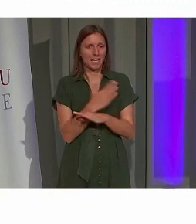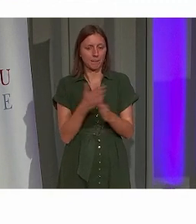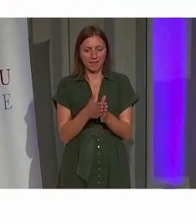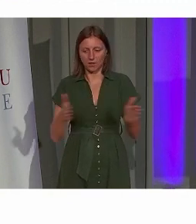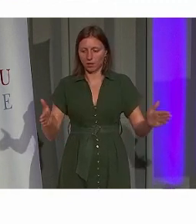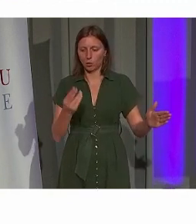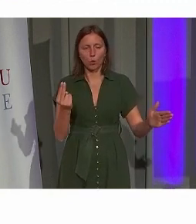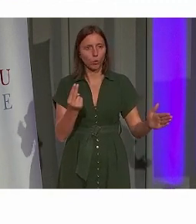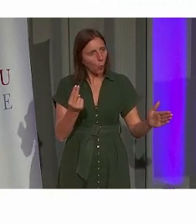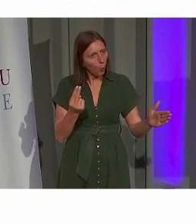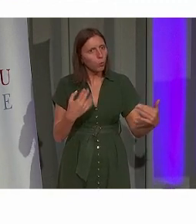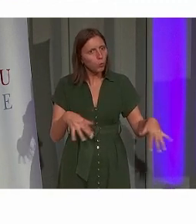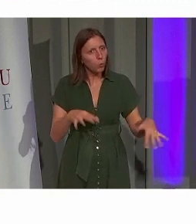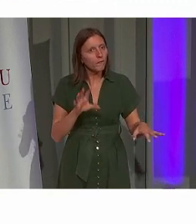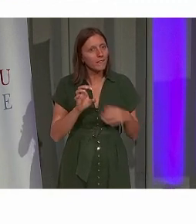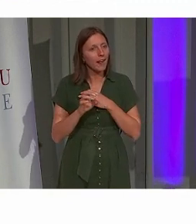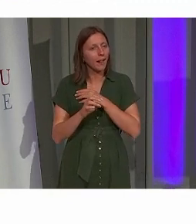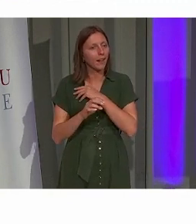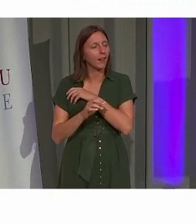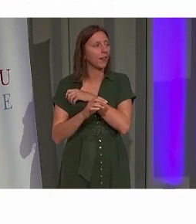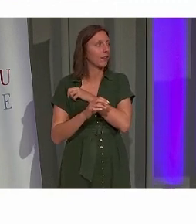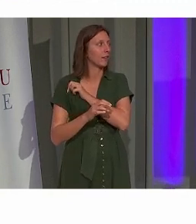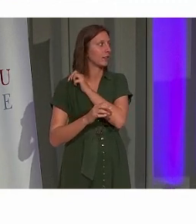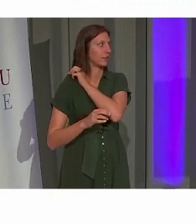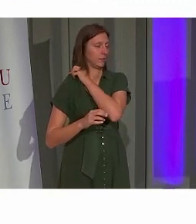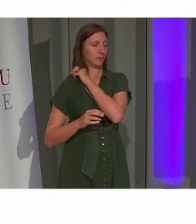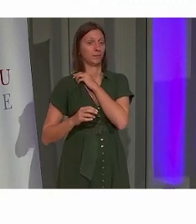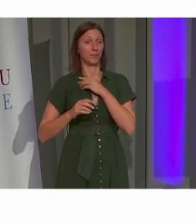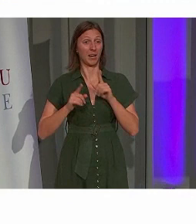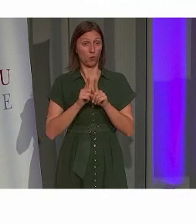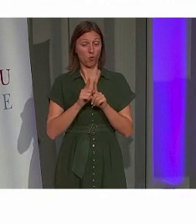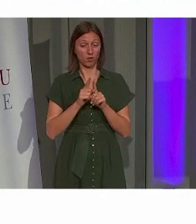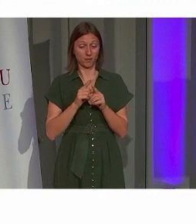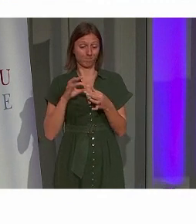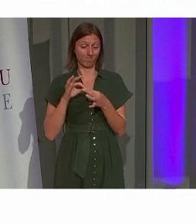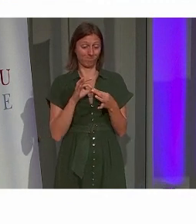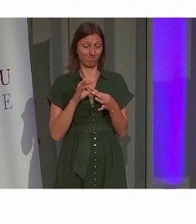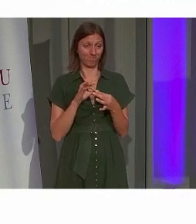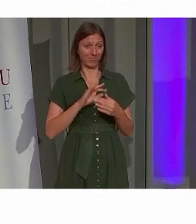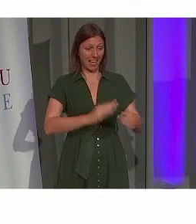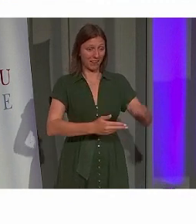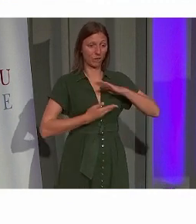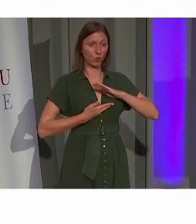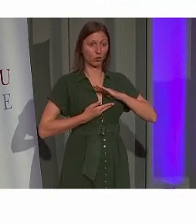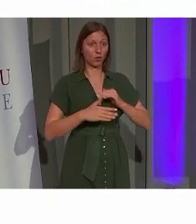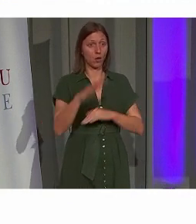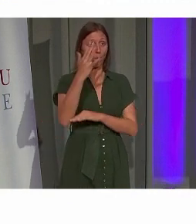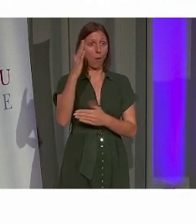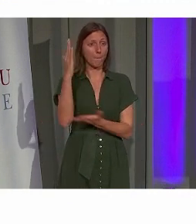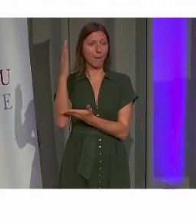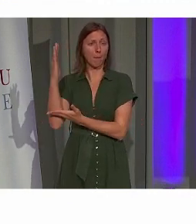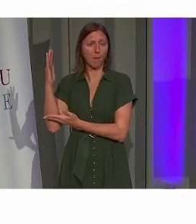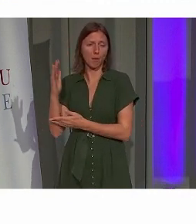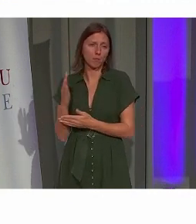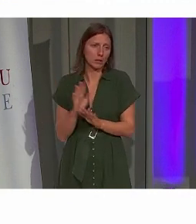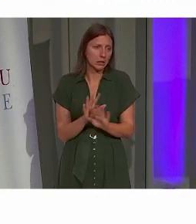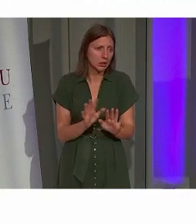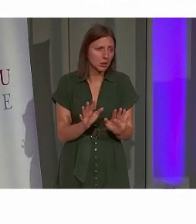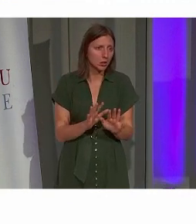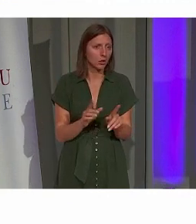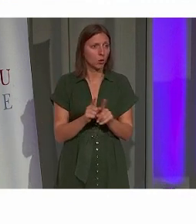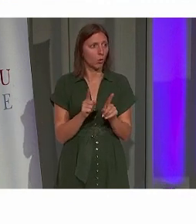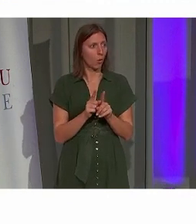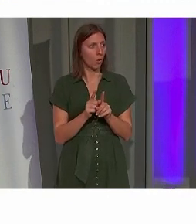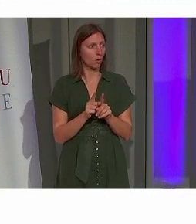you need at least 4 meters. But then we also had to look at heritage. We didn't want to cut any